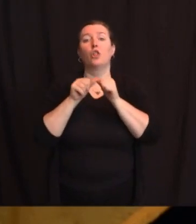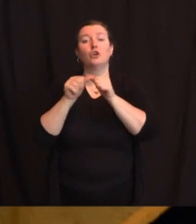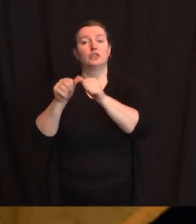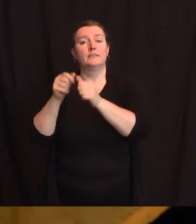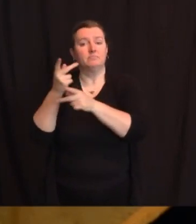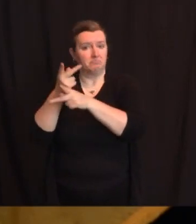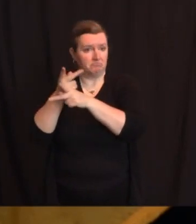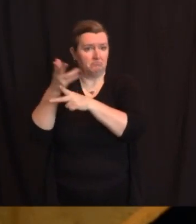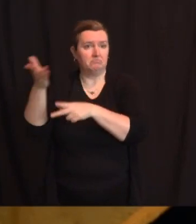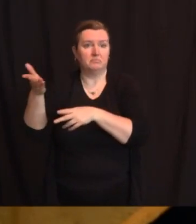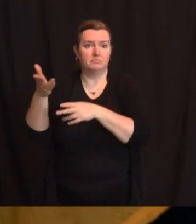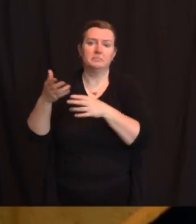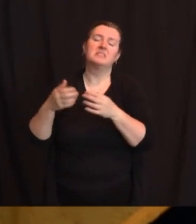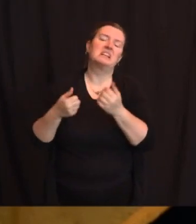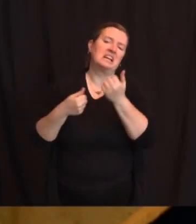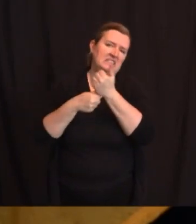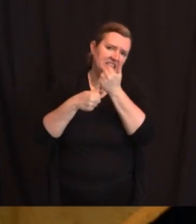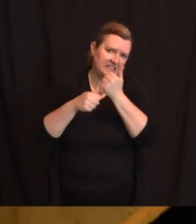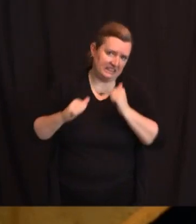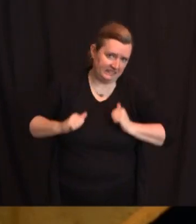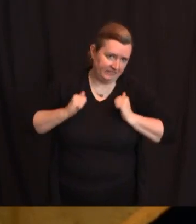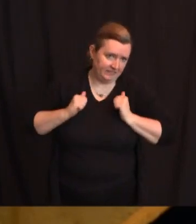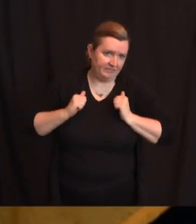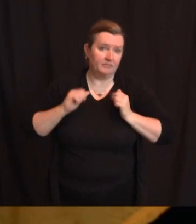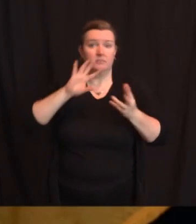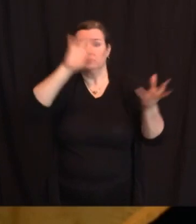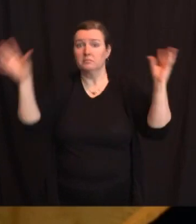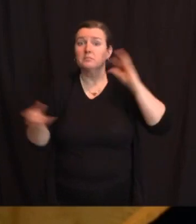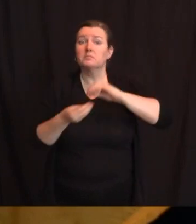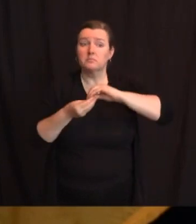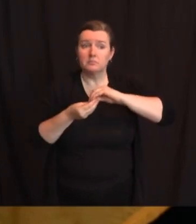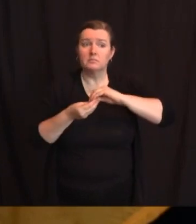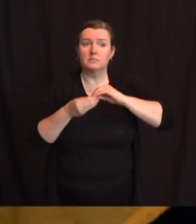of approximately 90,000, we know that